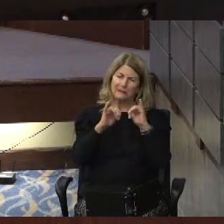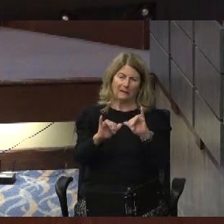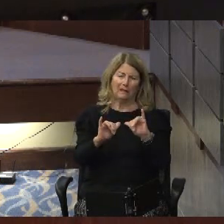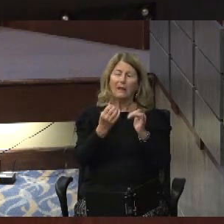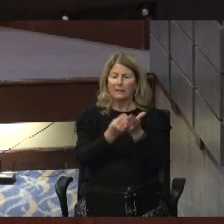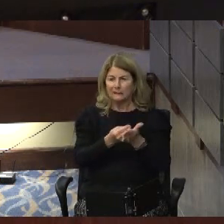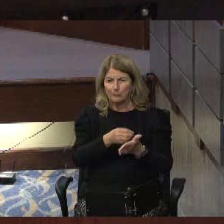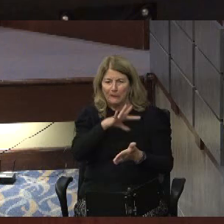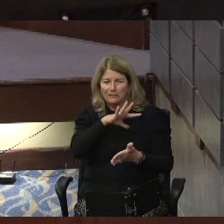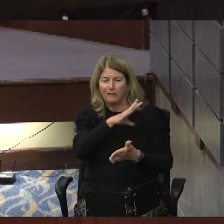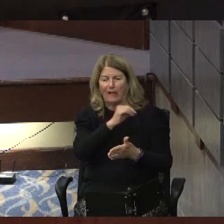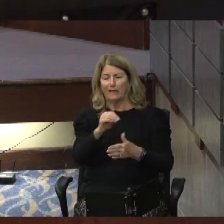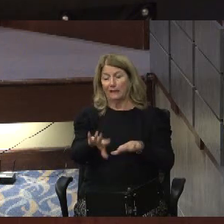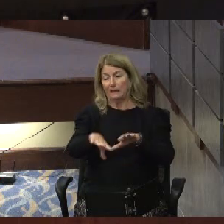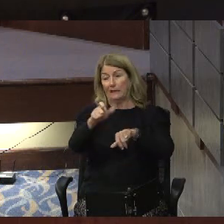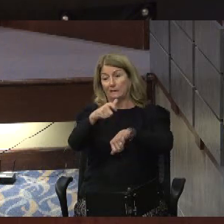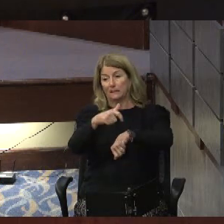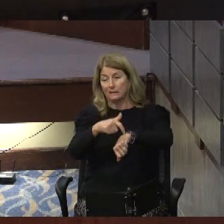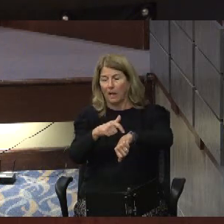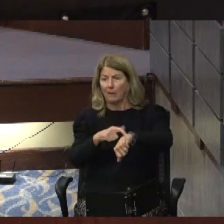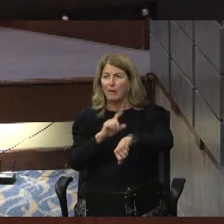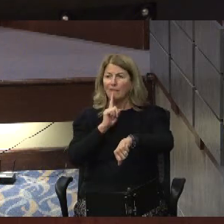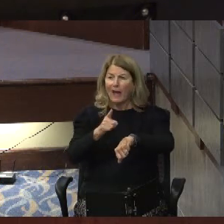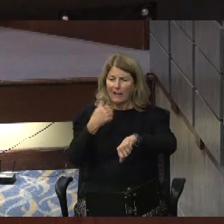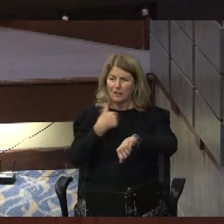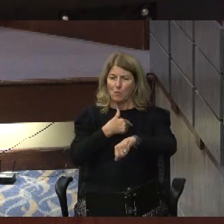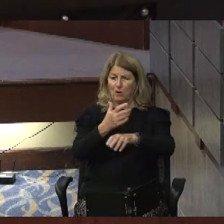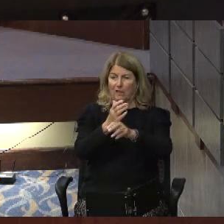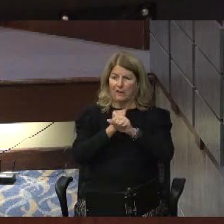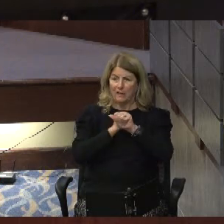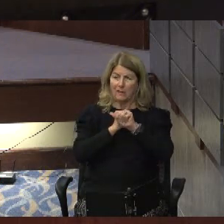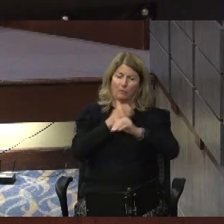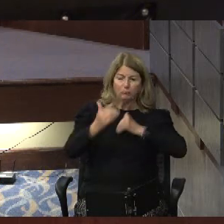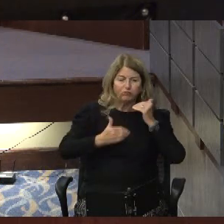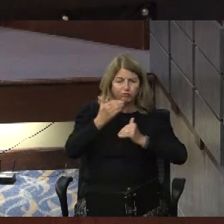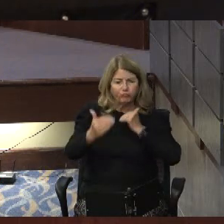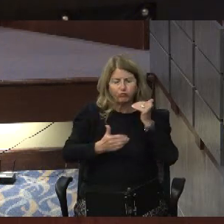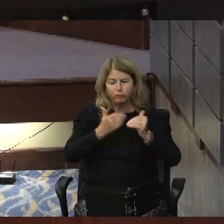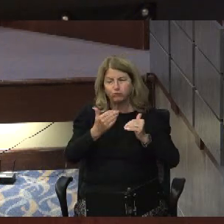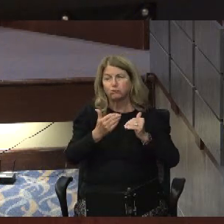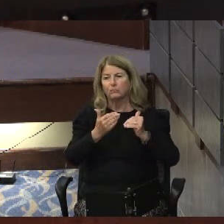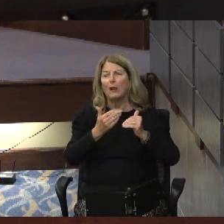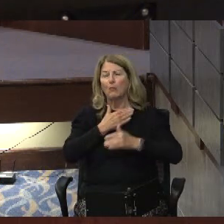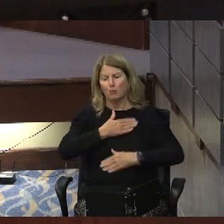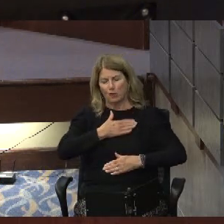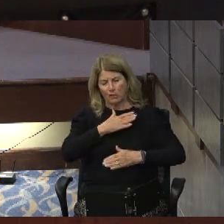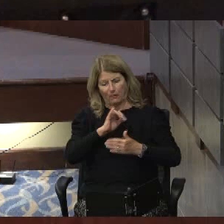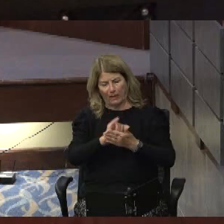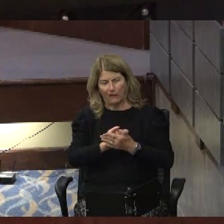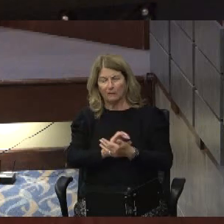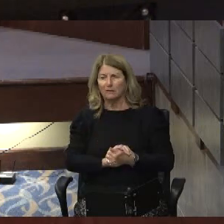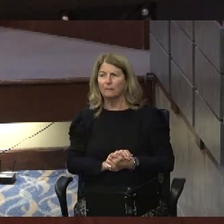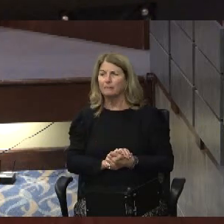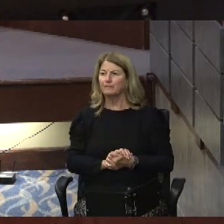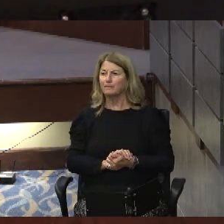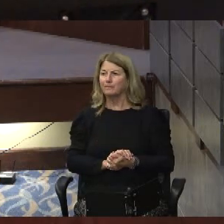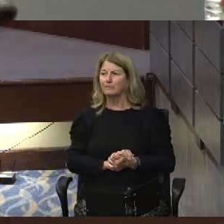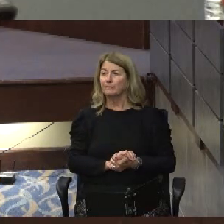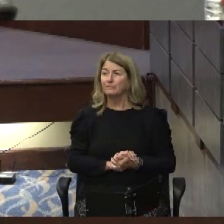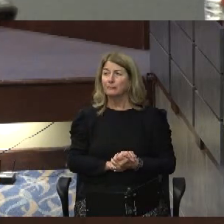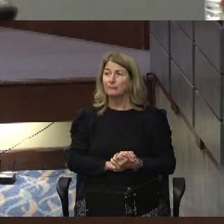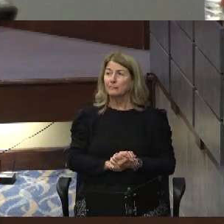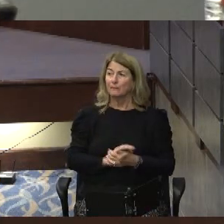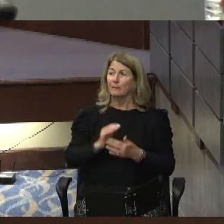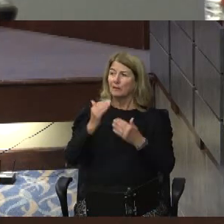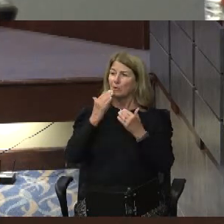consuming. But the fact that we're getting them on the front burner, I think, is important. So appreciate it. Well stated.